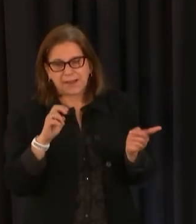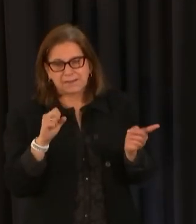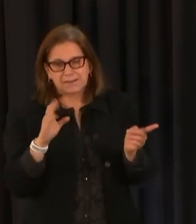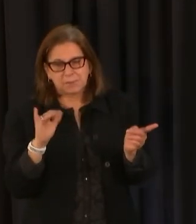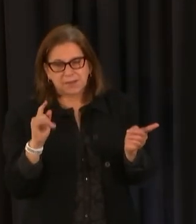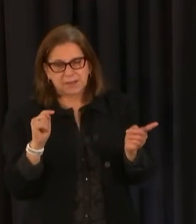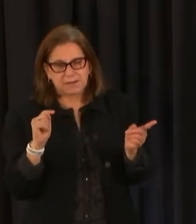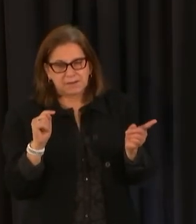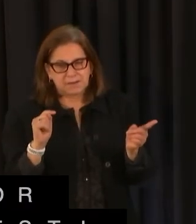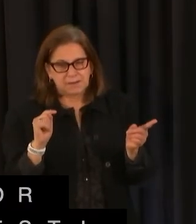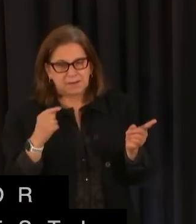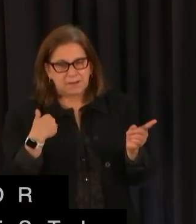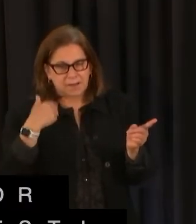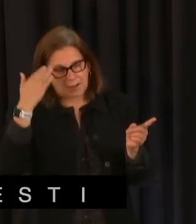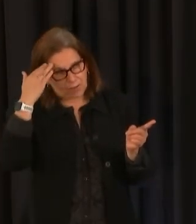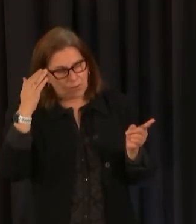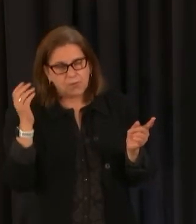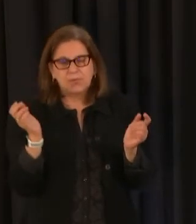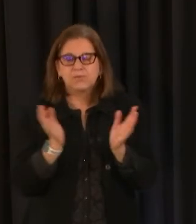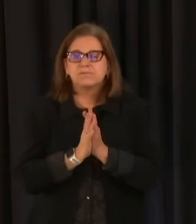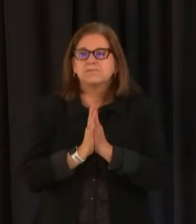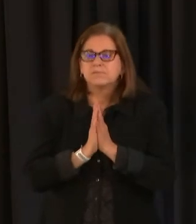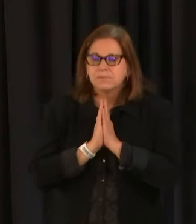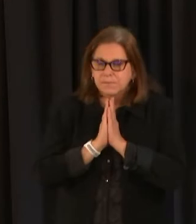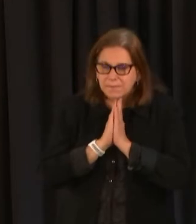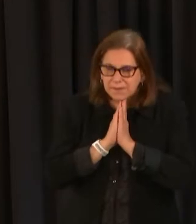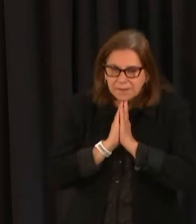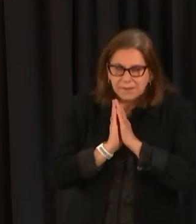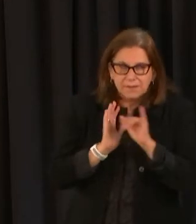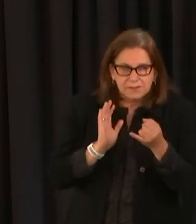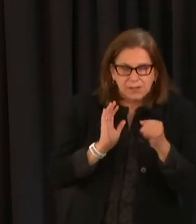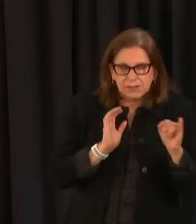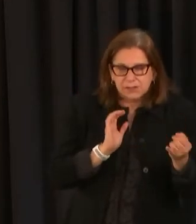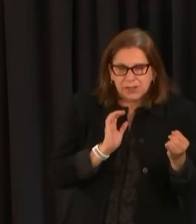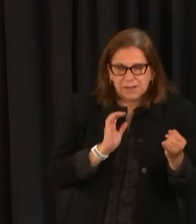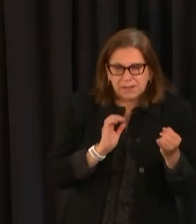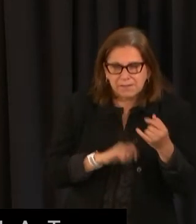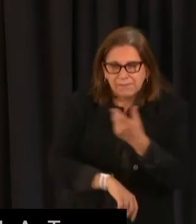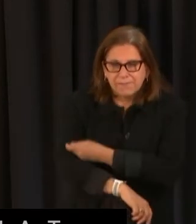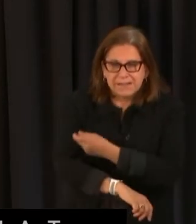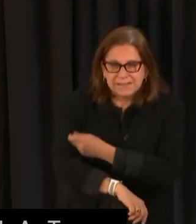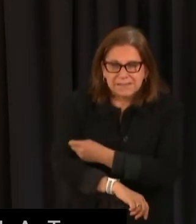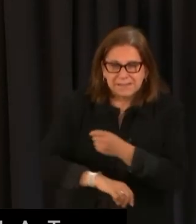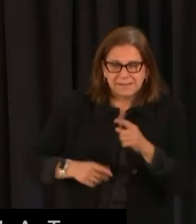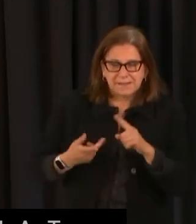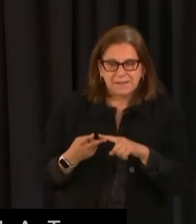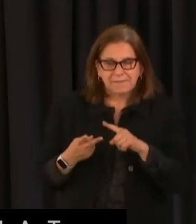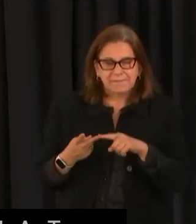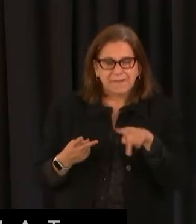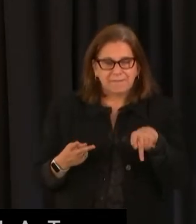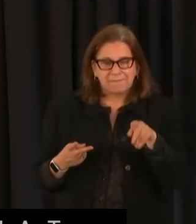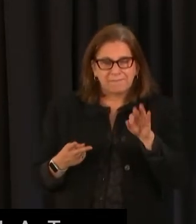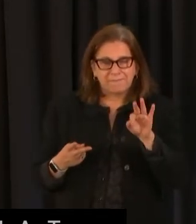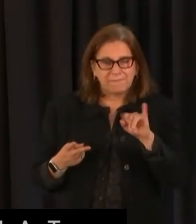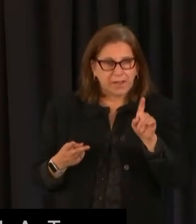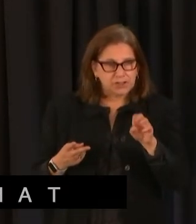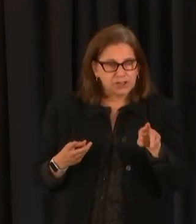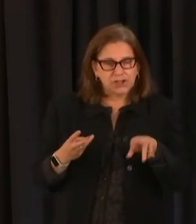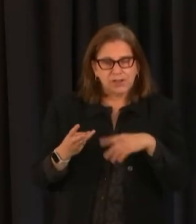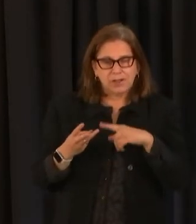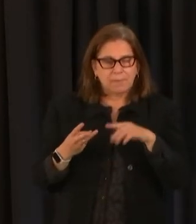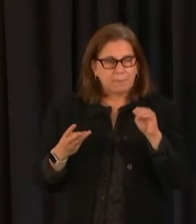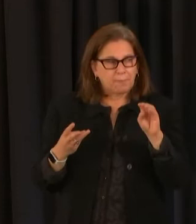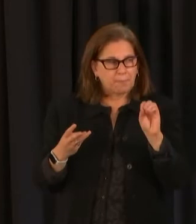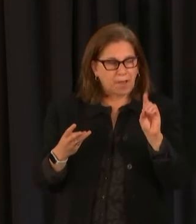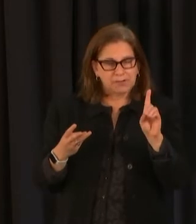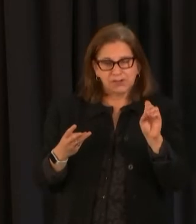Nesbitt, we know that J&J, Pfizer, Moderna are the vaccines in the city. You